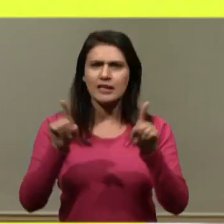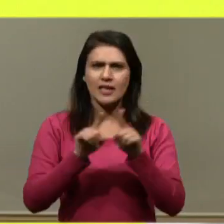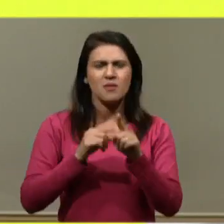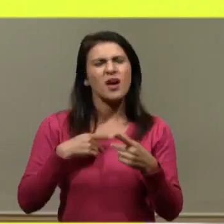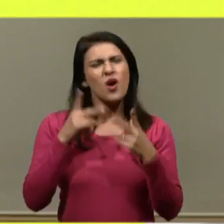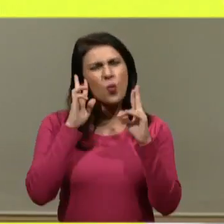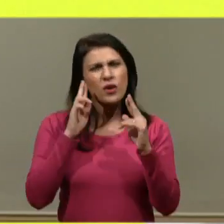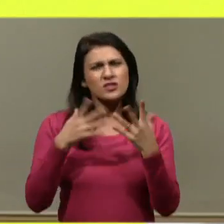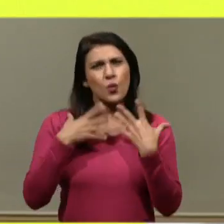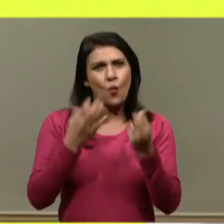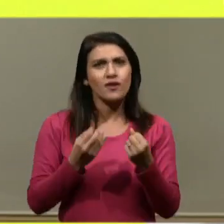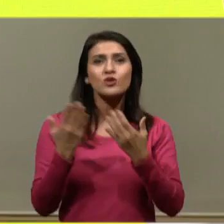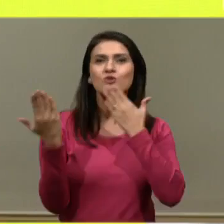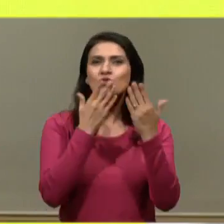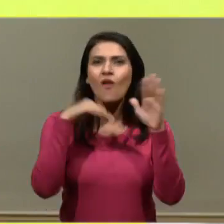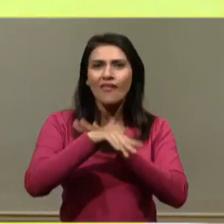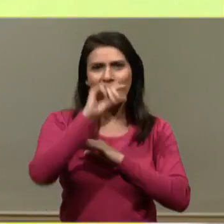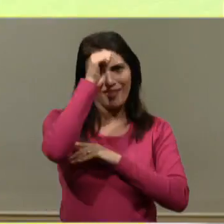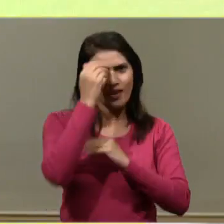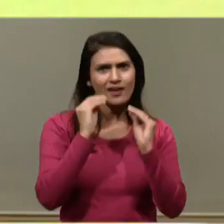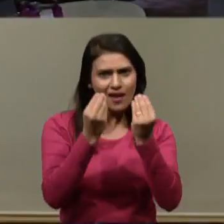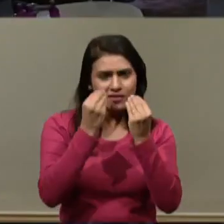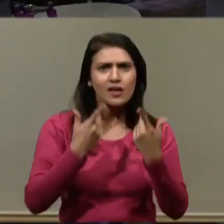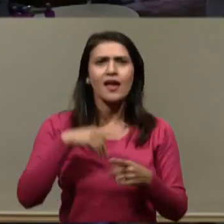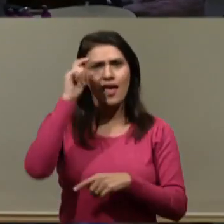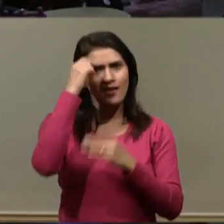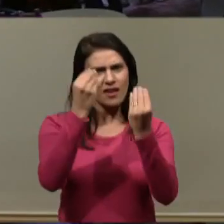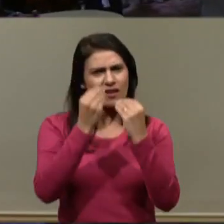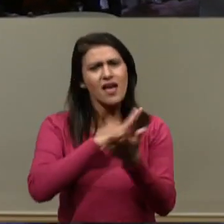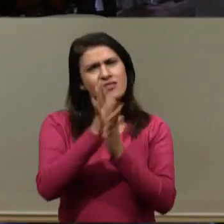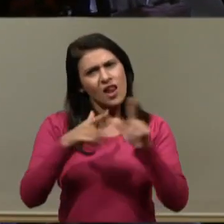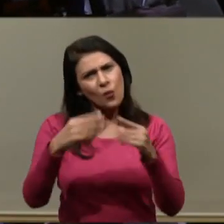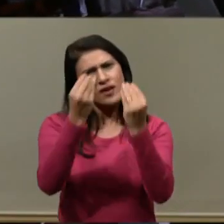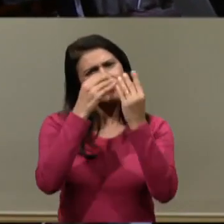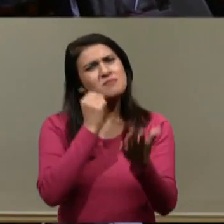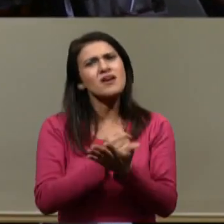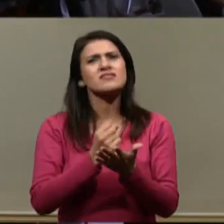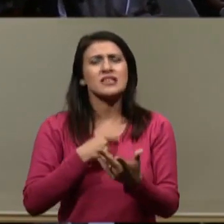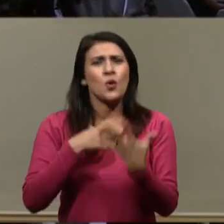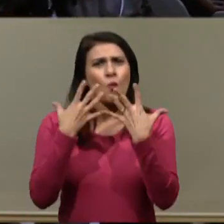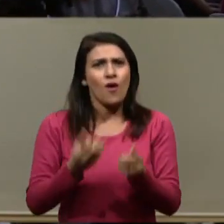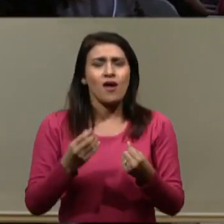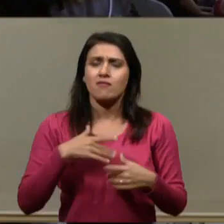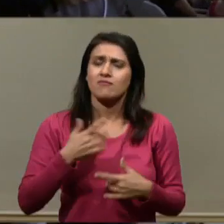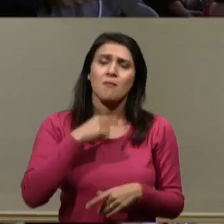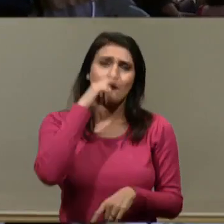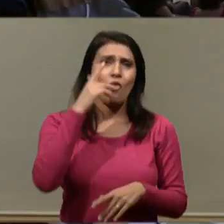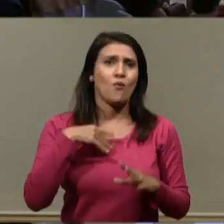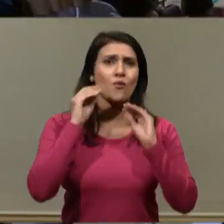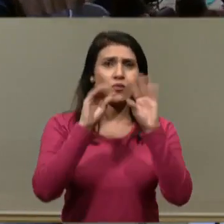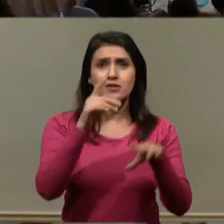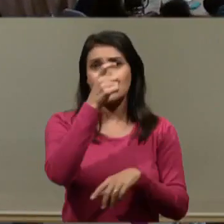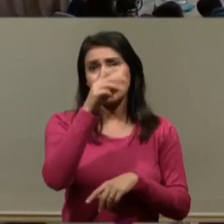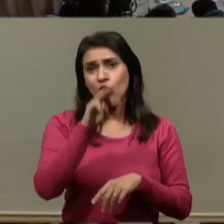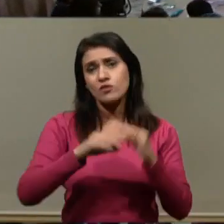we should be teaching of course English, should be teaching Hindi, and we should be teaching Indian Sign Language. I am really proud to say all 7000